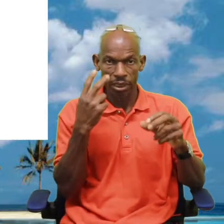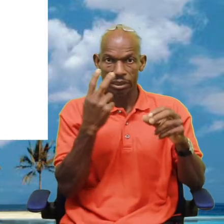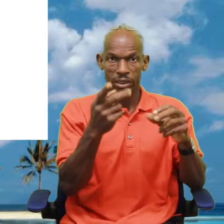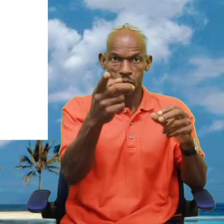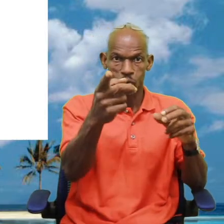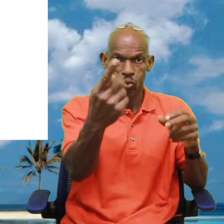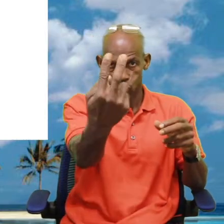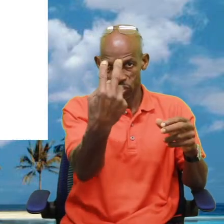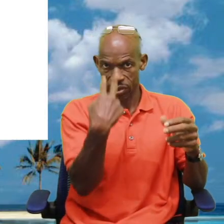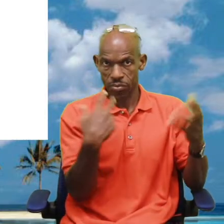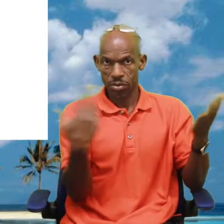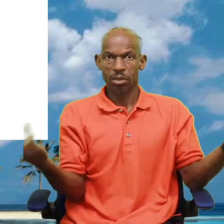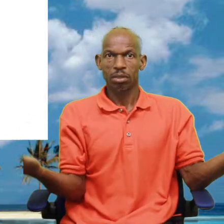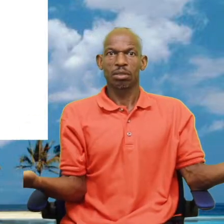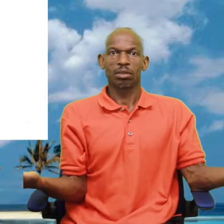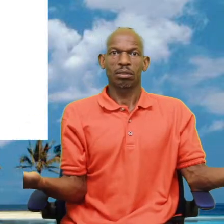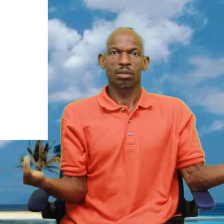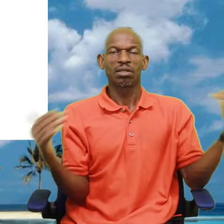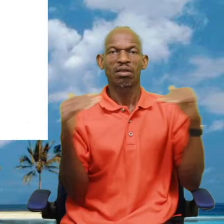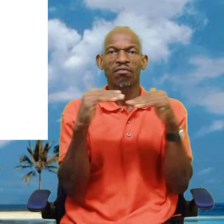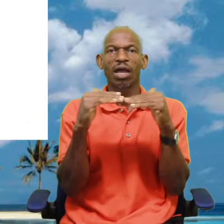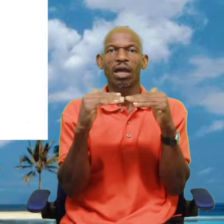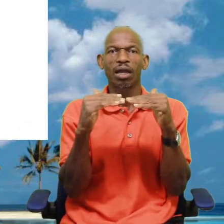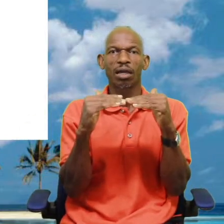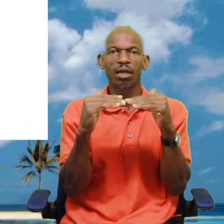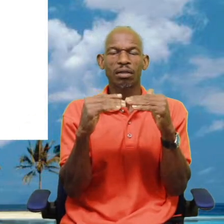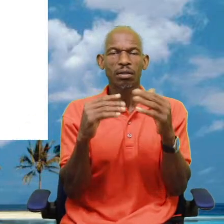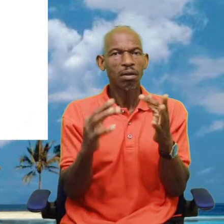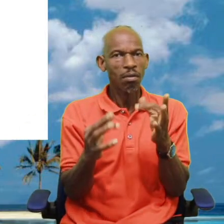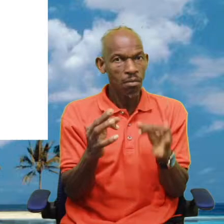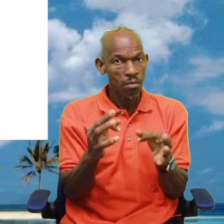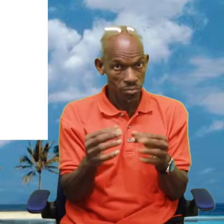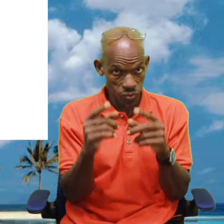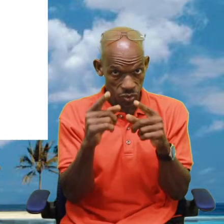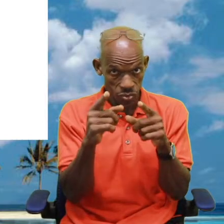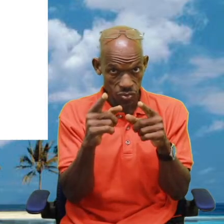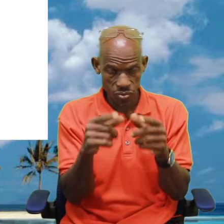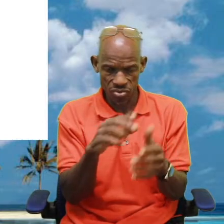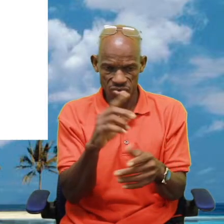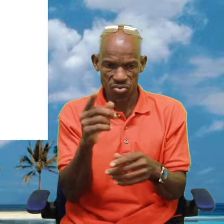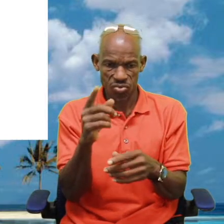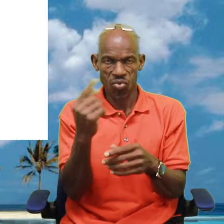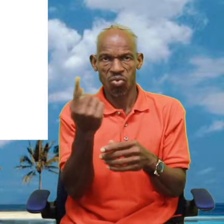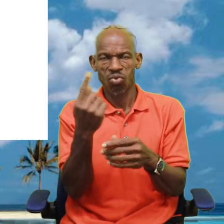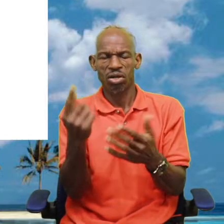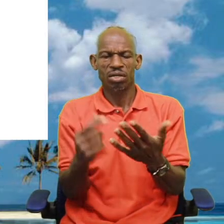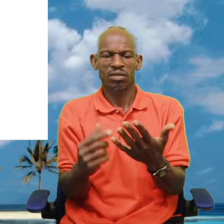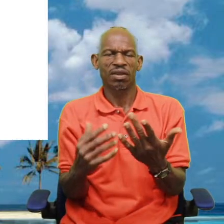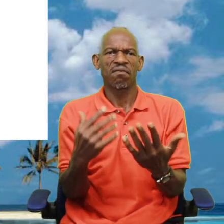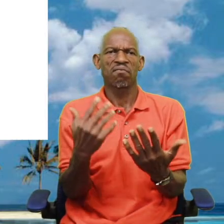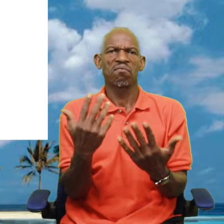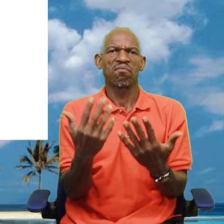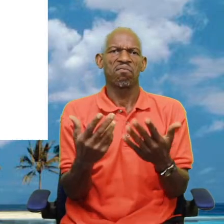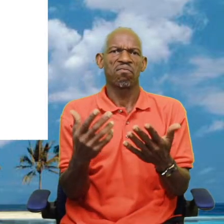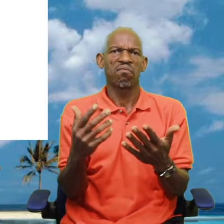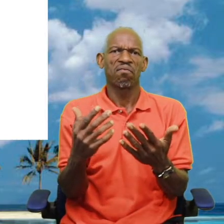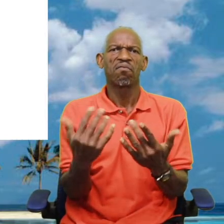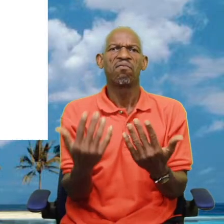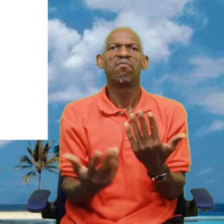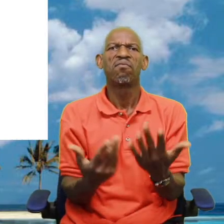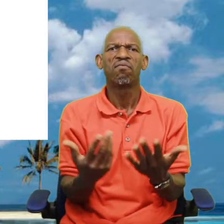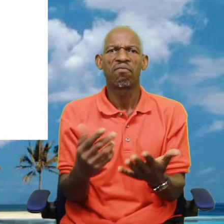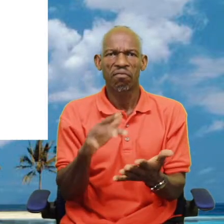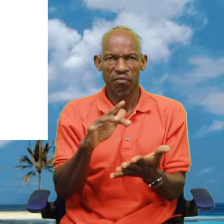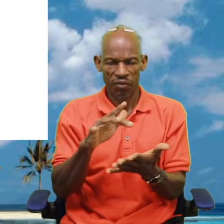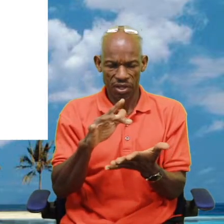you sign to me, when I ask a question, I can see and communicate with you. So please keep your camera on. Very good. I'm